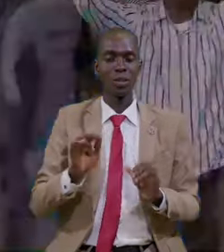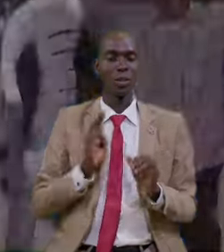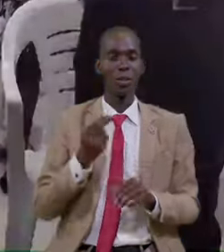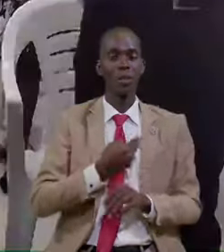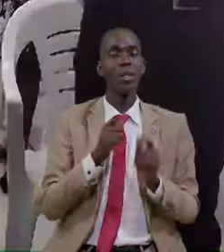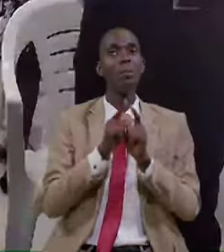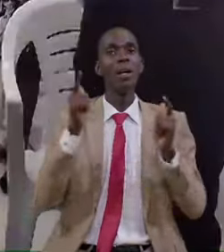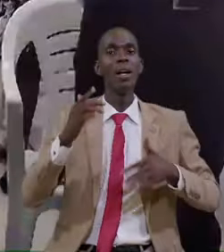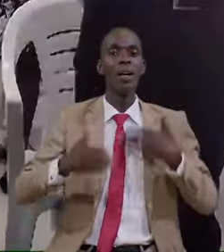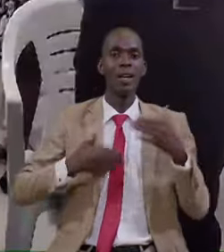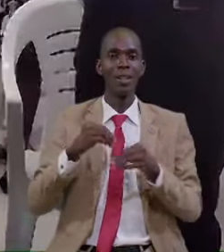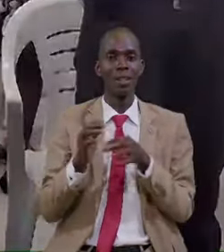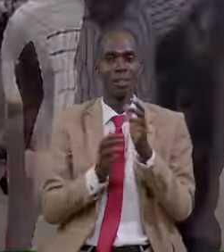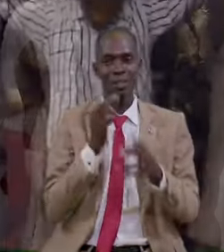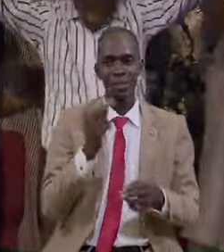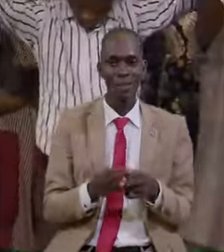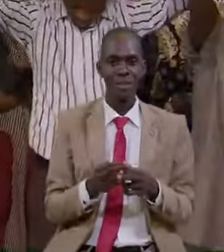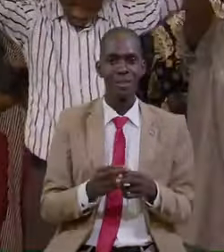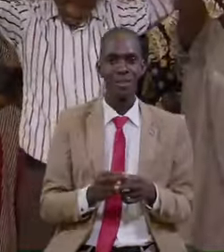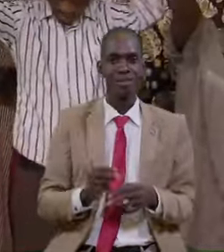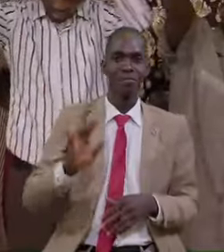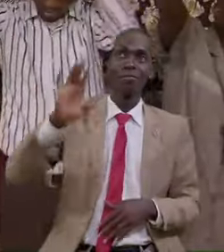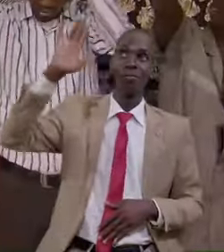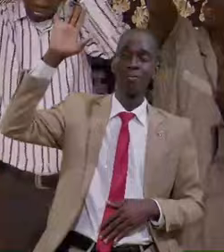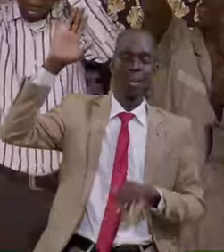joy. Raise up that hand.